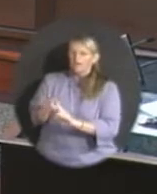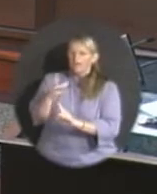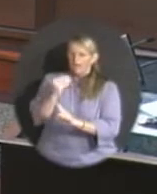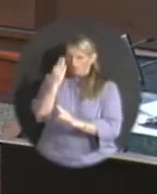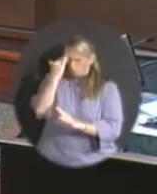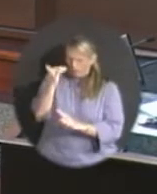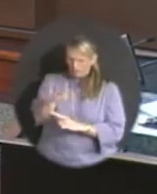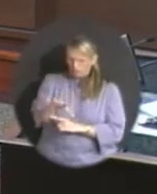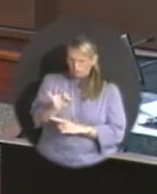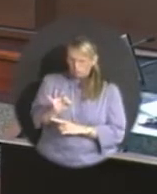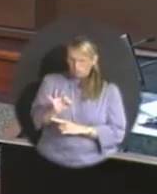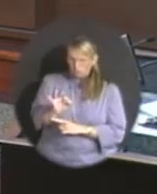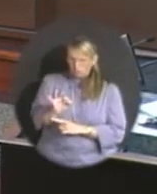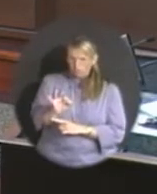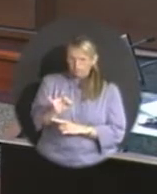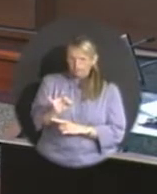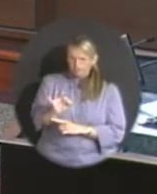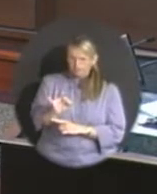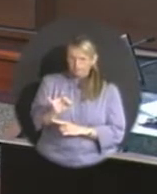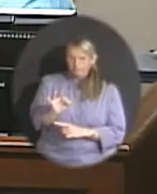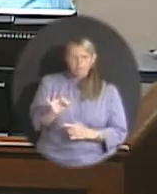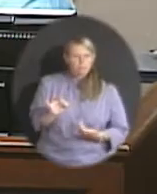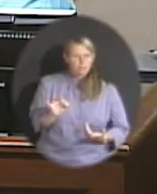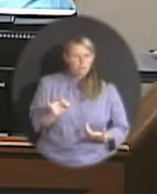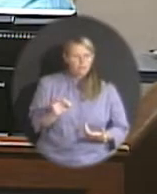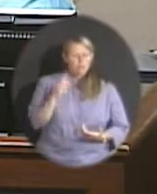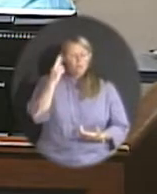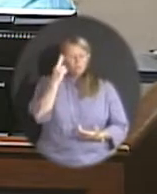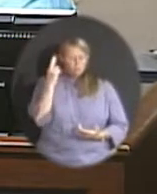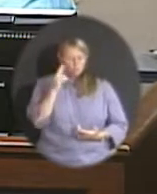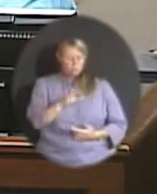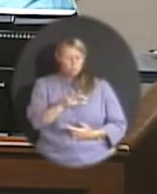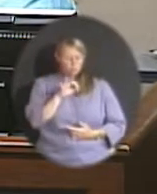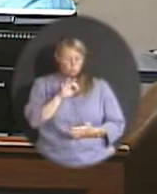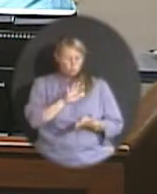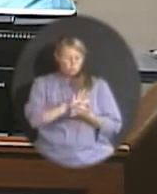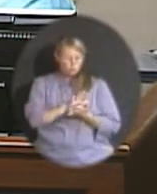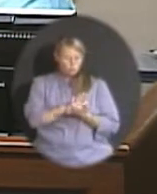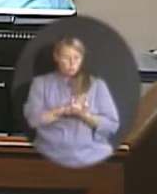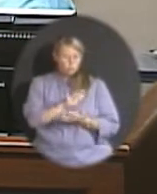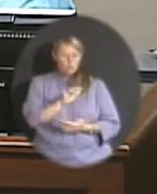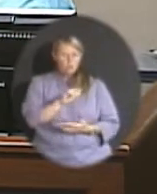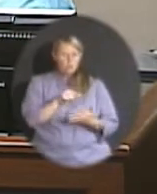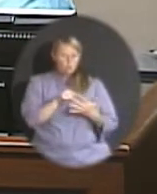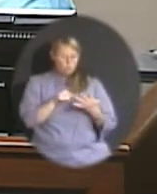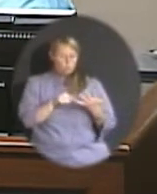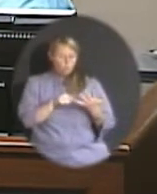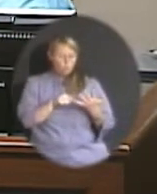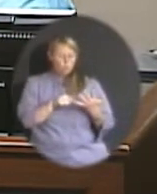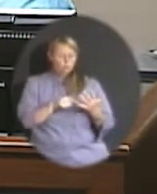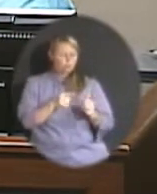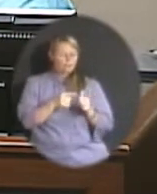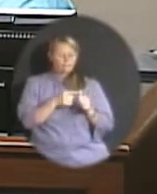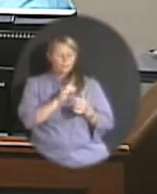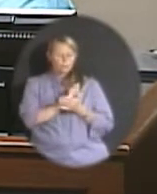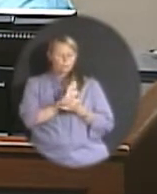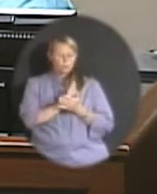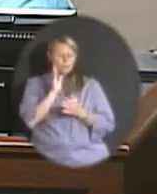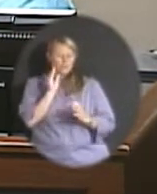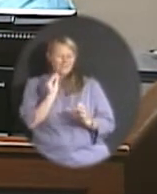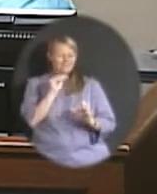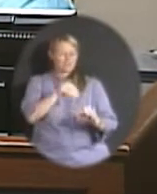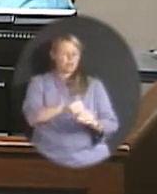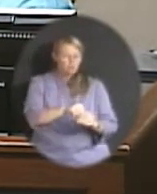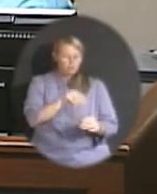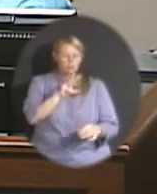those schools? We chose these schools because they were the first schools that we installed the wireless network on to